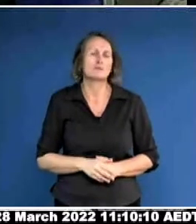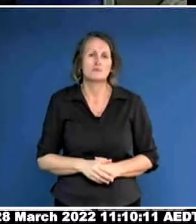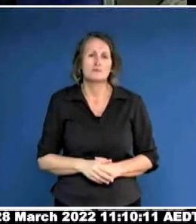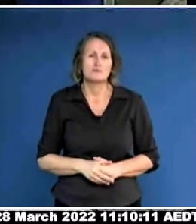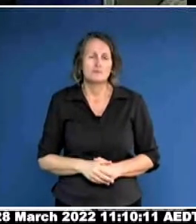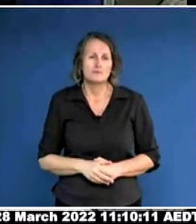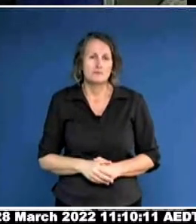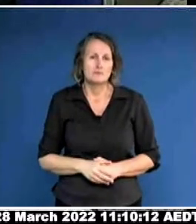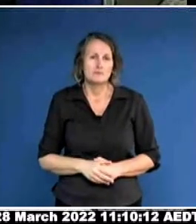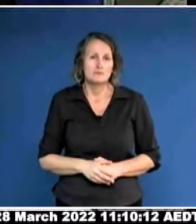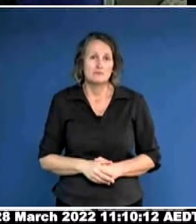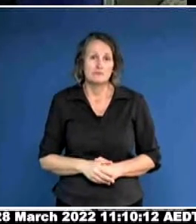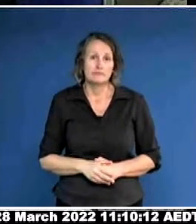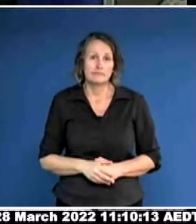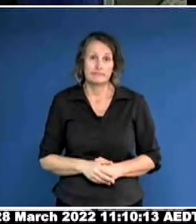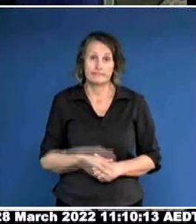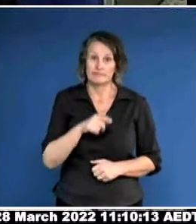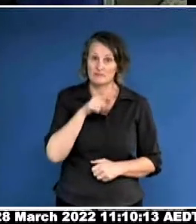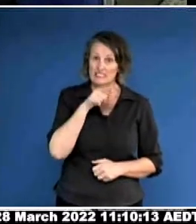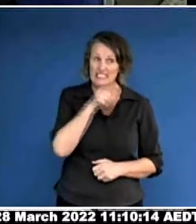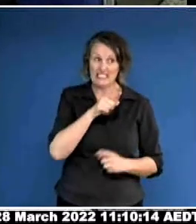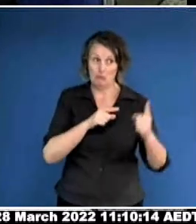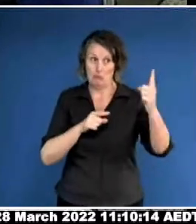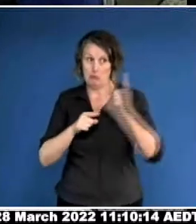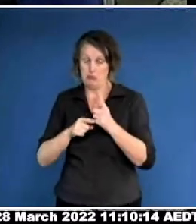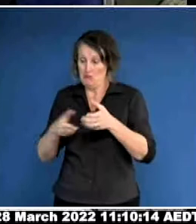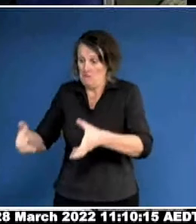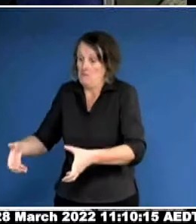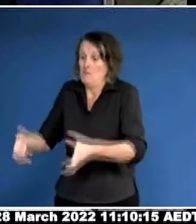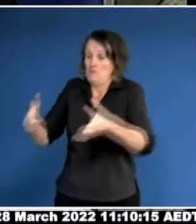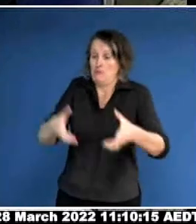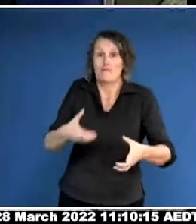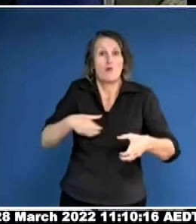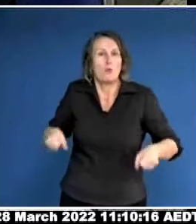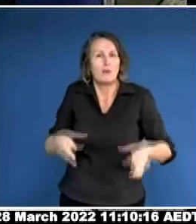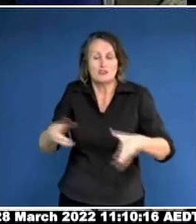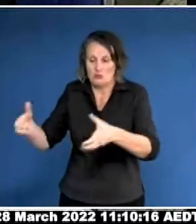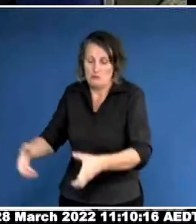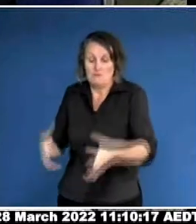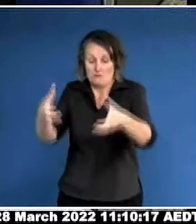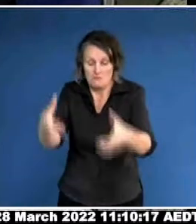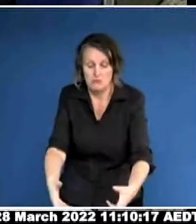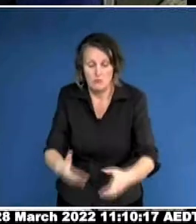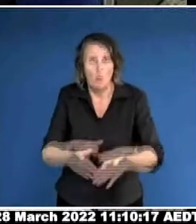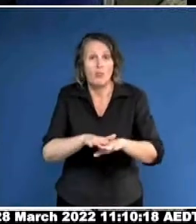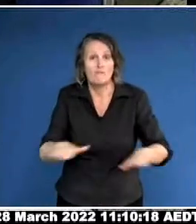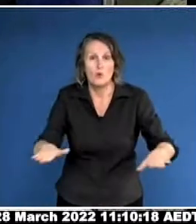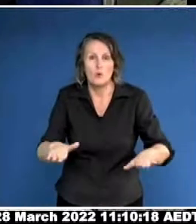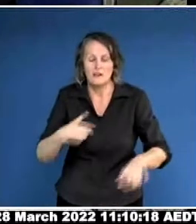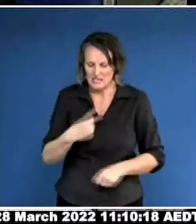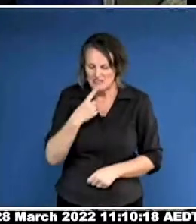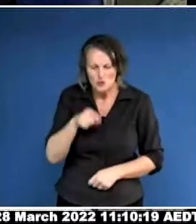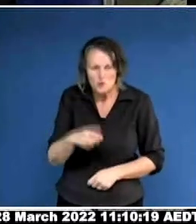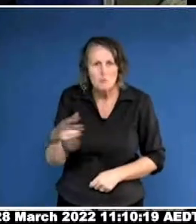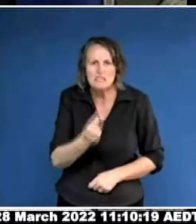He then picked me up out of my chair, put me on the floor, and told me to eat the food off the